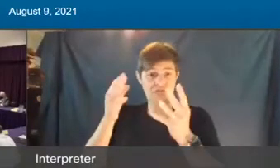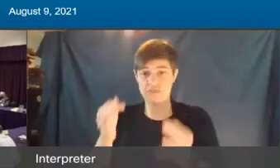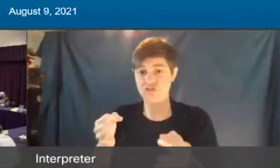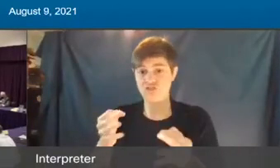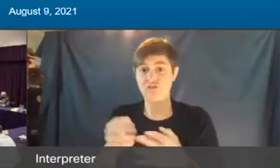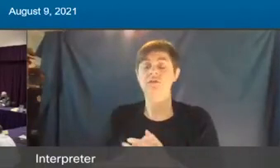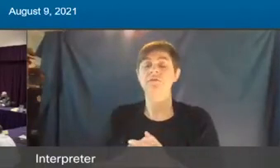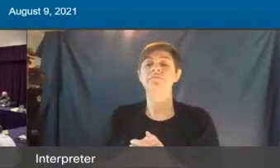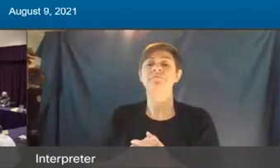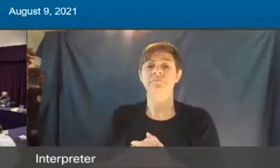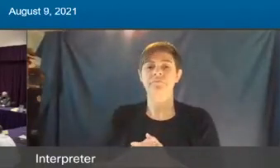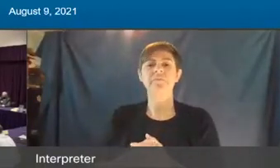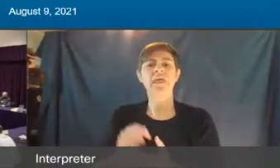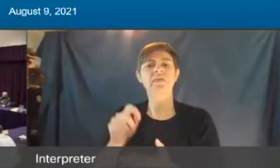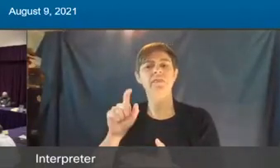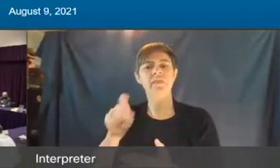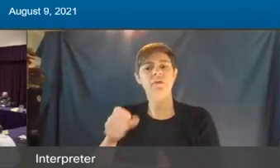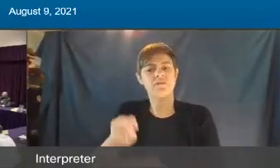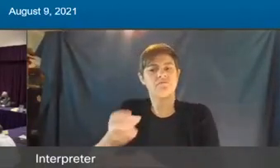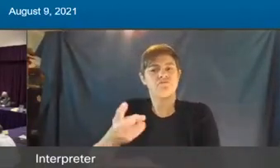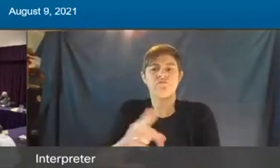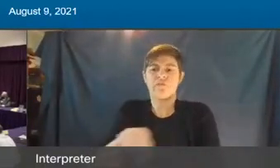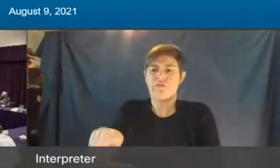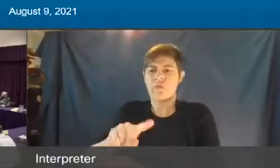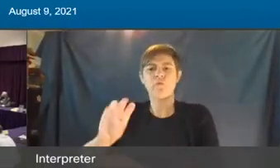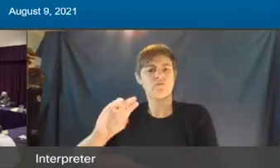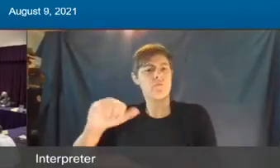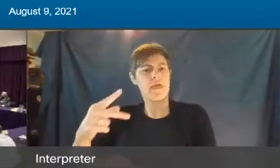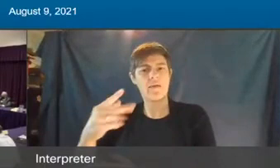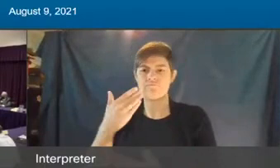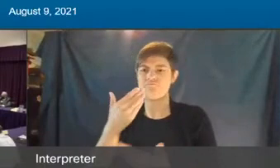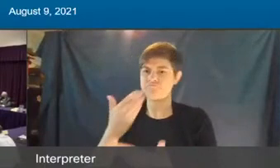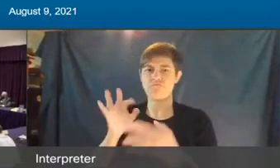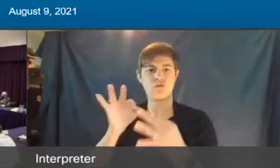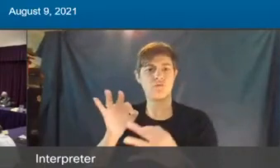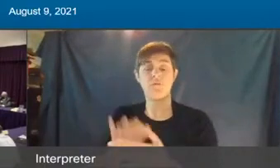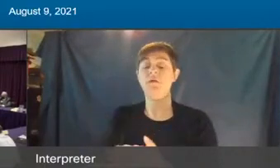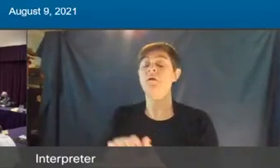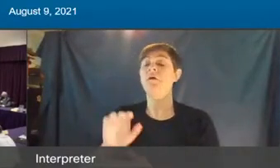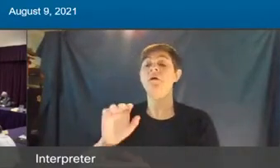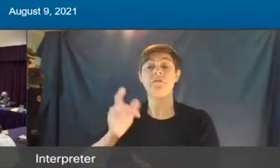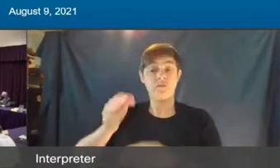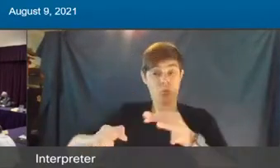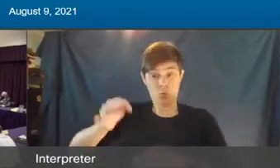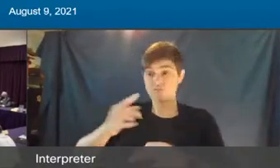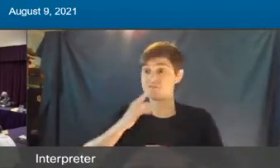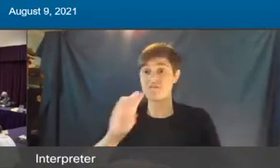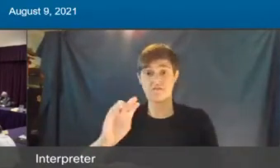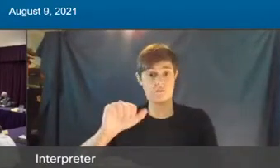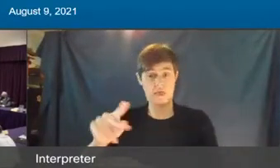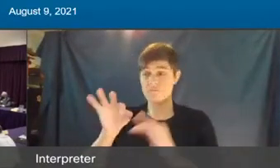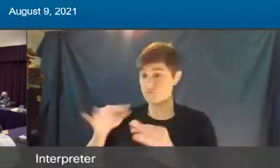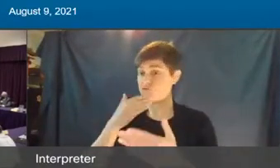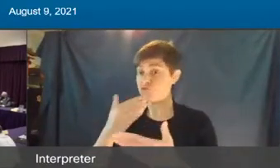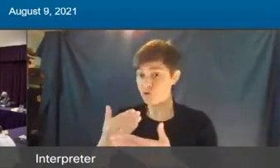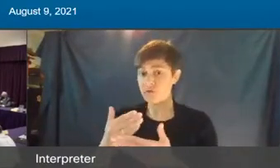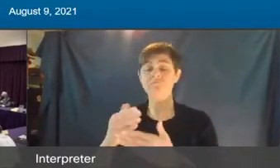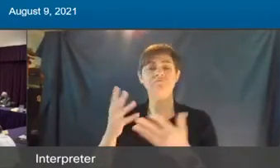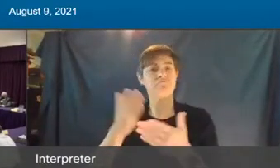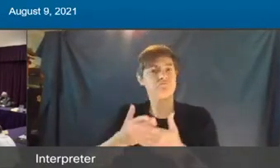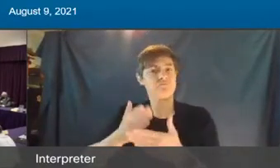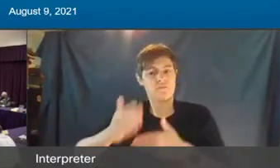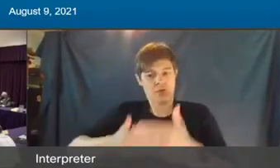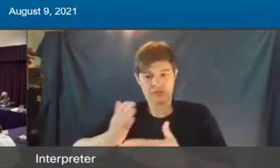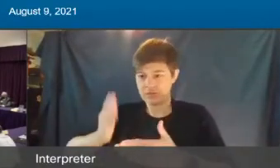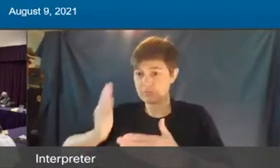action to determine validity of the maps. And if the court says the maps are valid, the process is complete until the next cycle. And then otherwise, there are